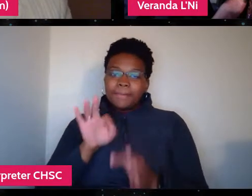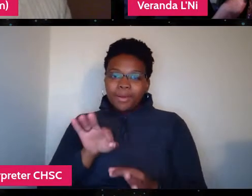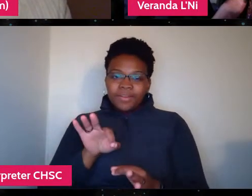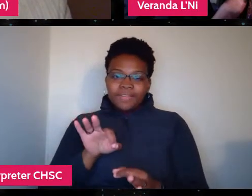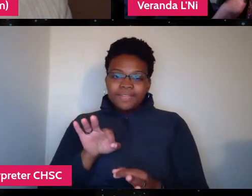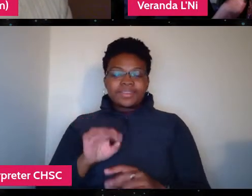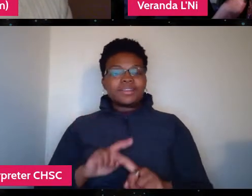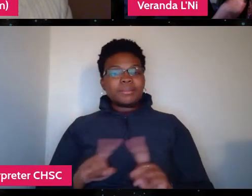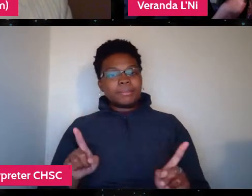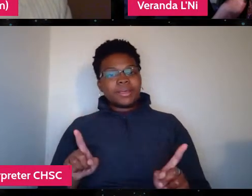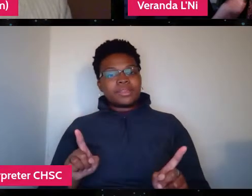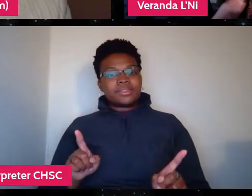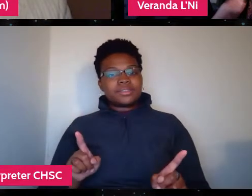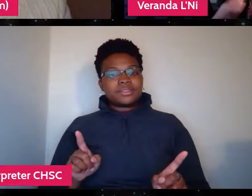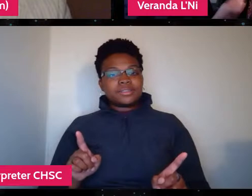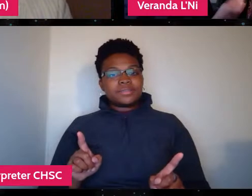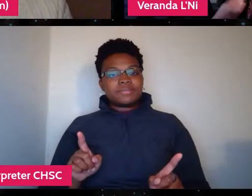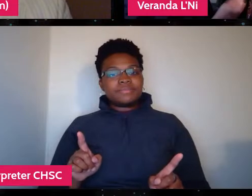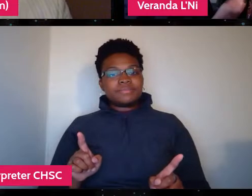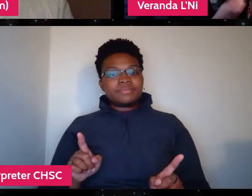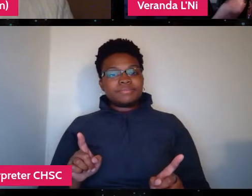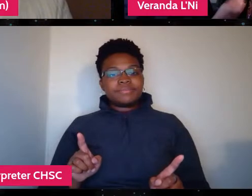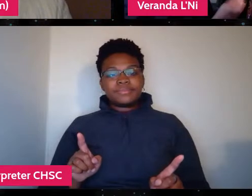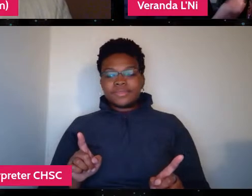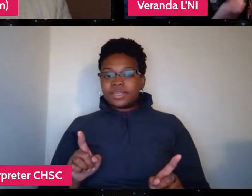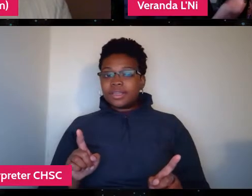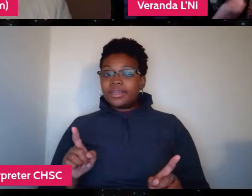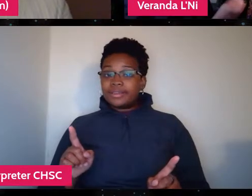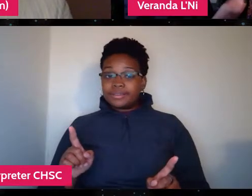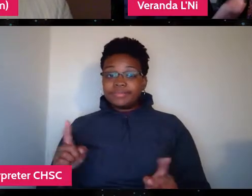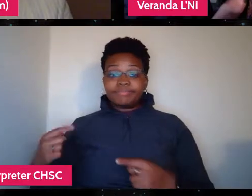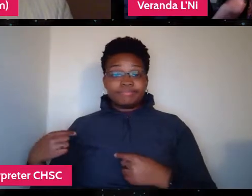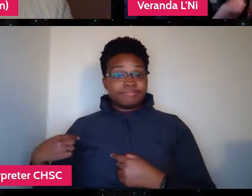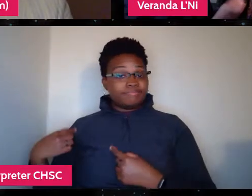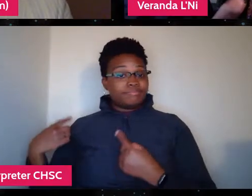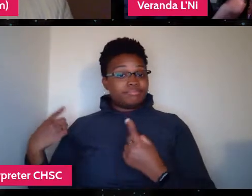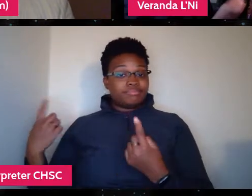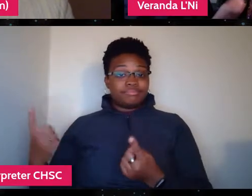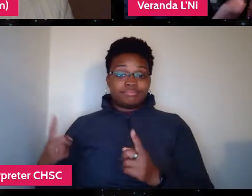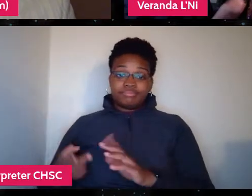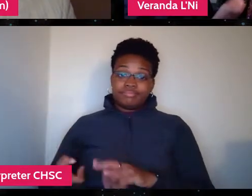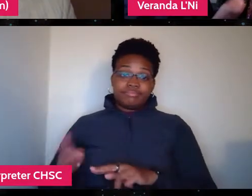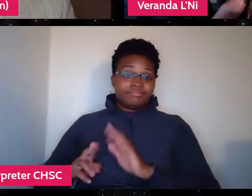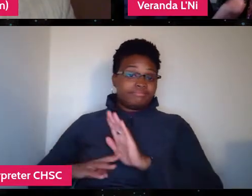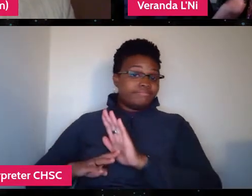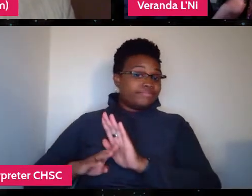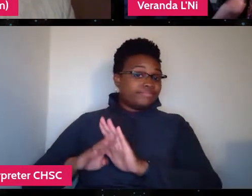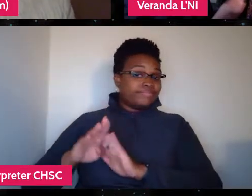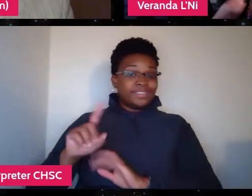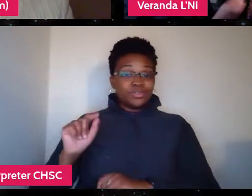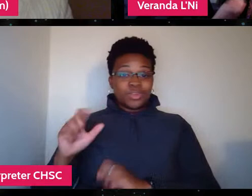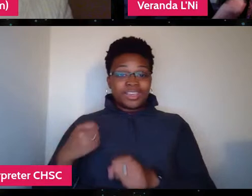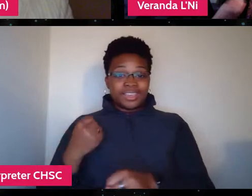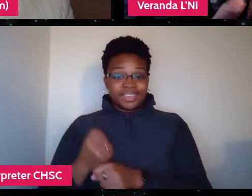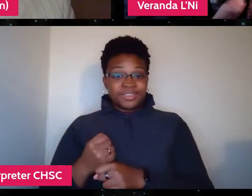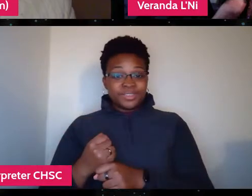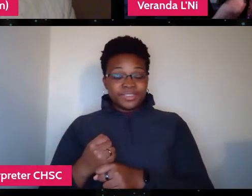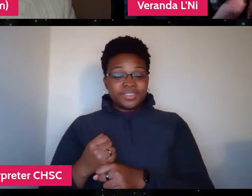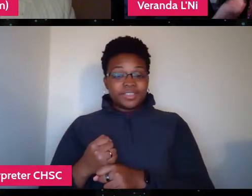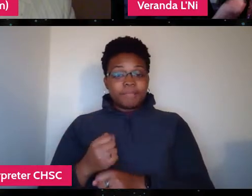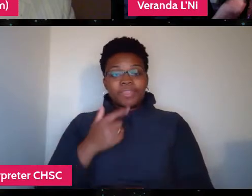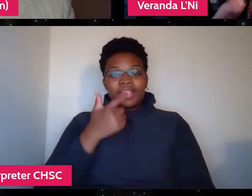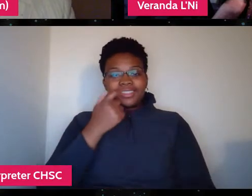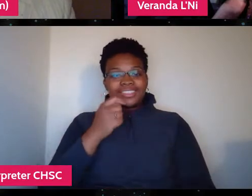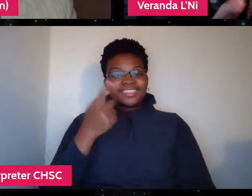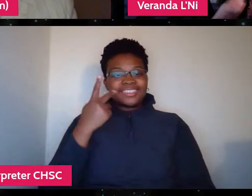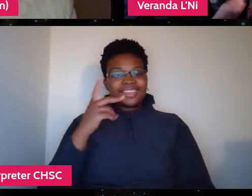ways, but it's come a long way in 20 years, you know? So that was interesting to see that as a frame,